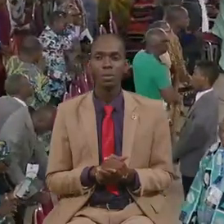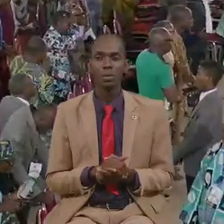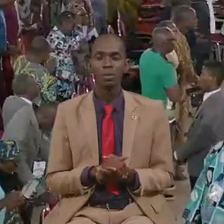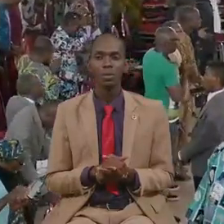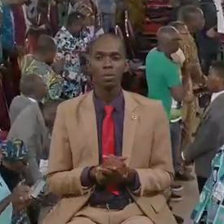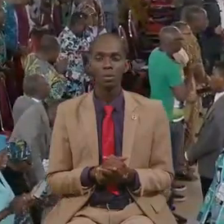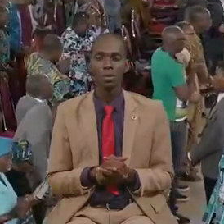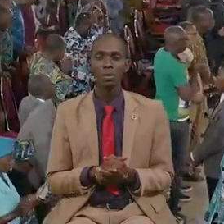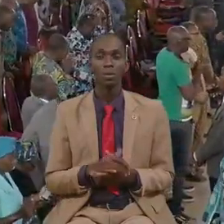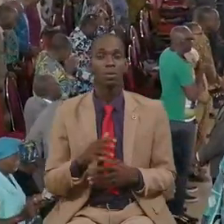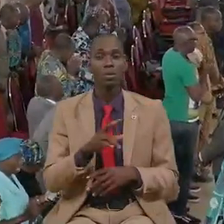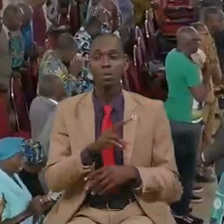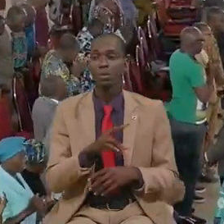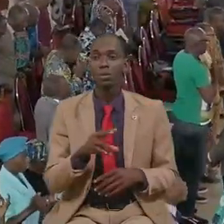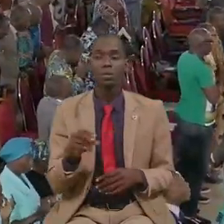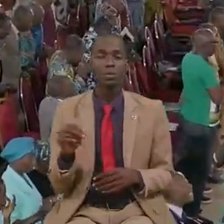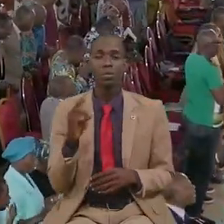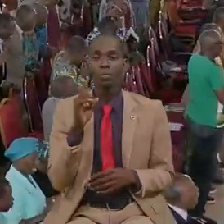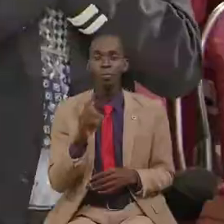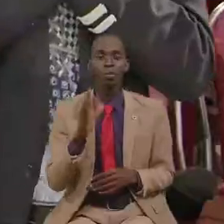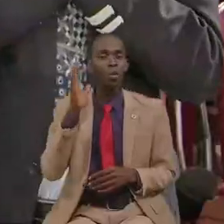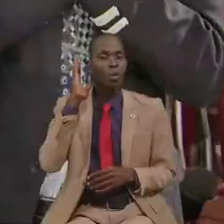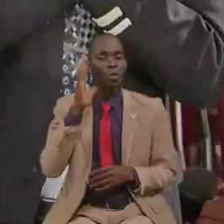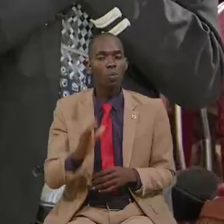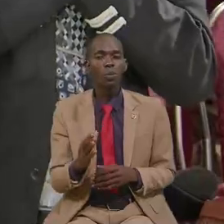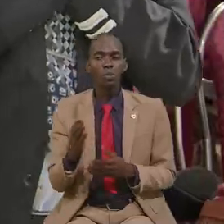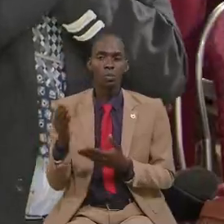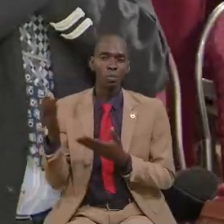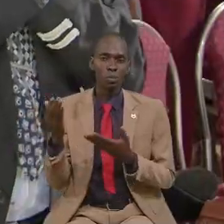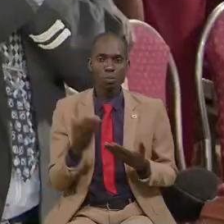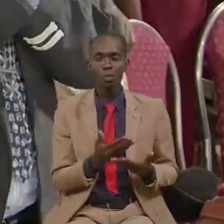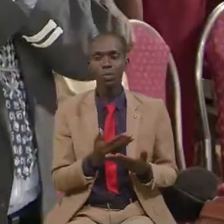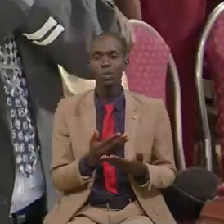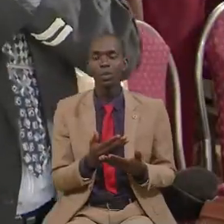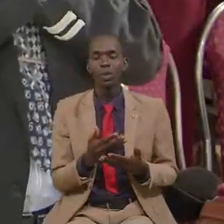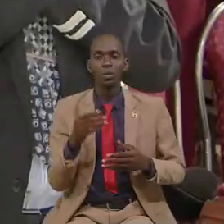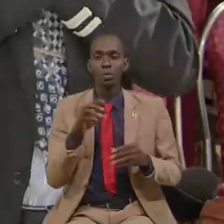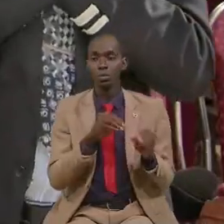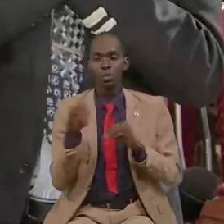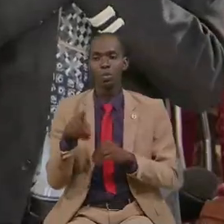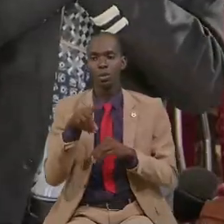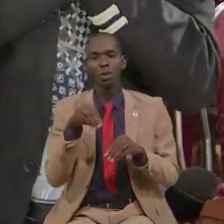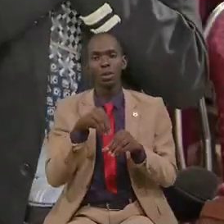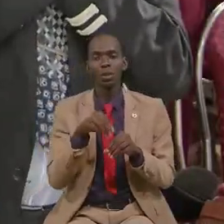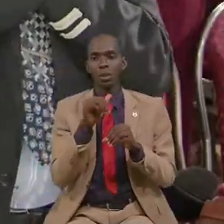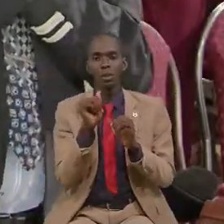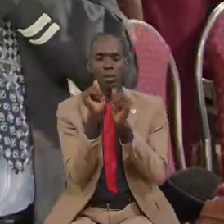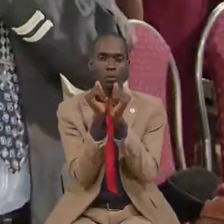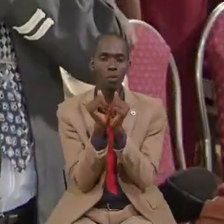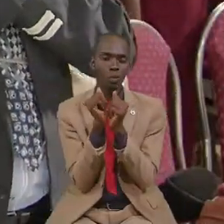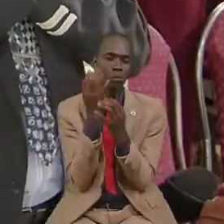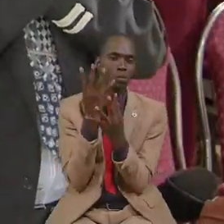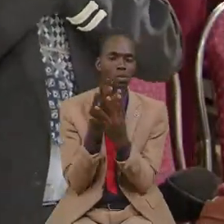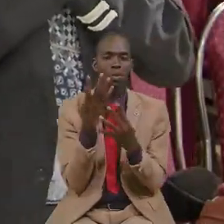Nobody will put you in a prison of uselessness.